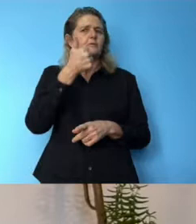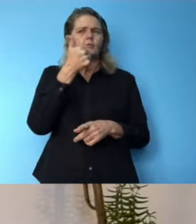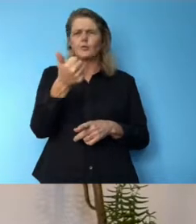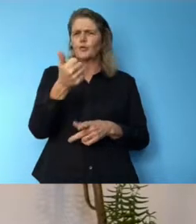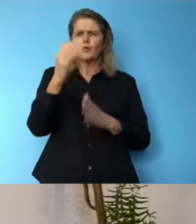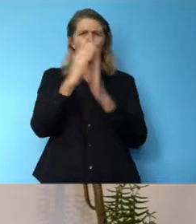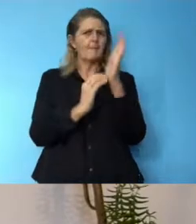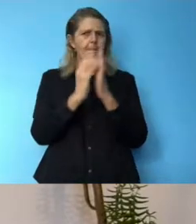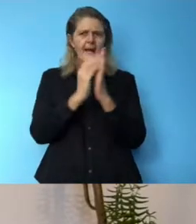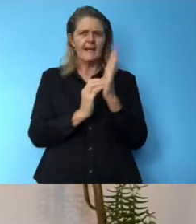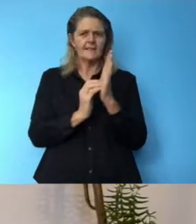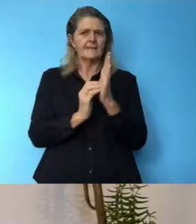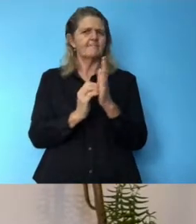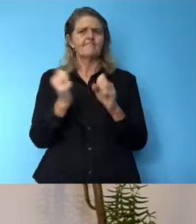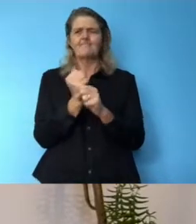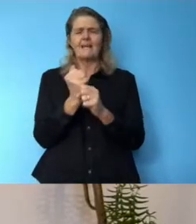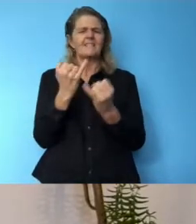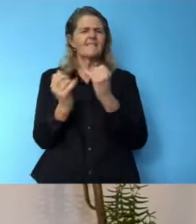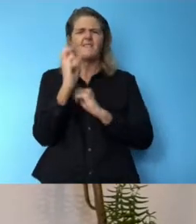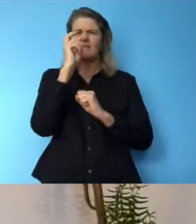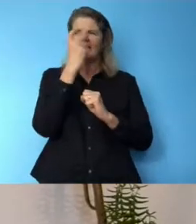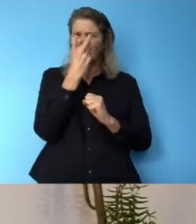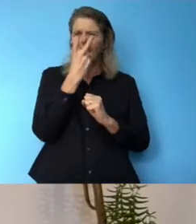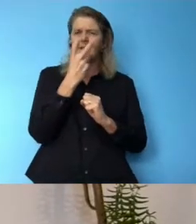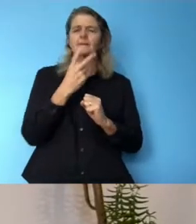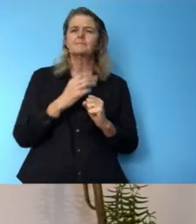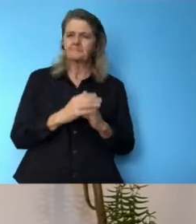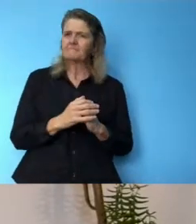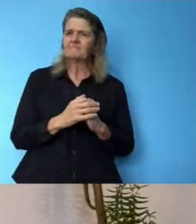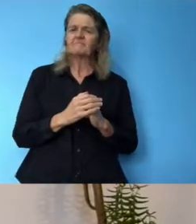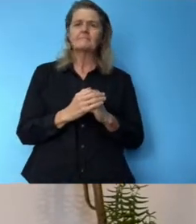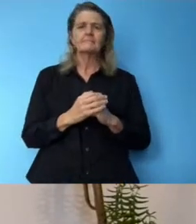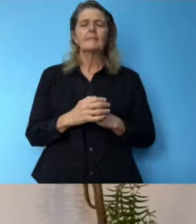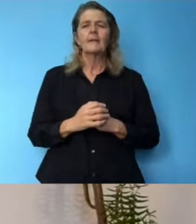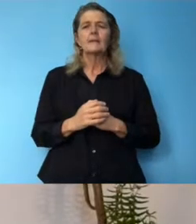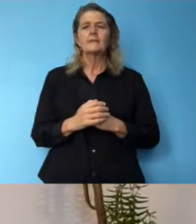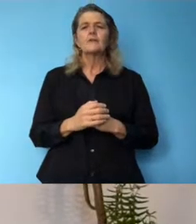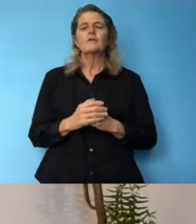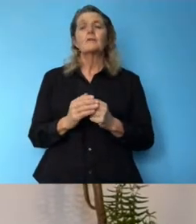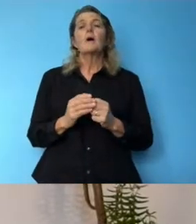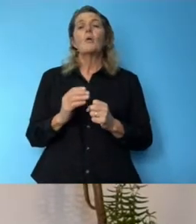grey. I'm going to mix this out with some white. So